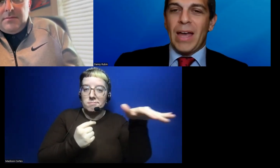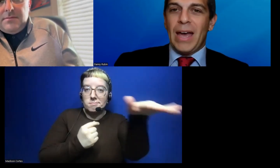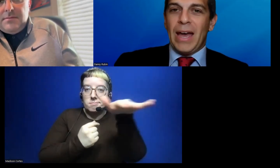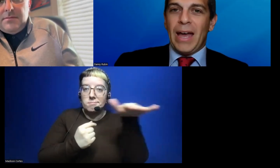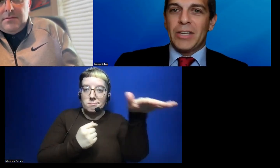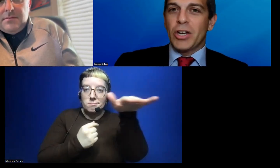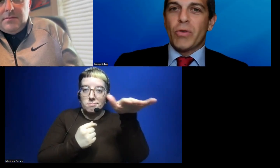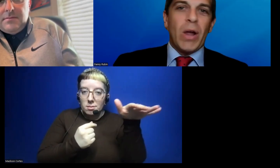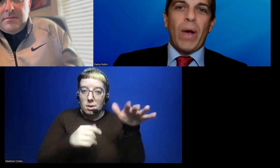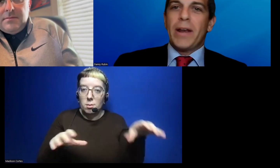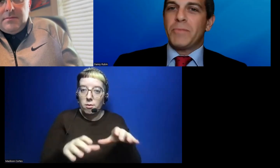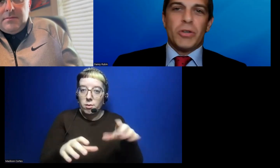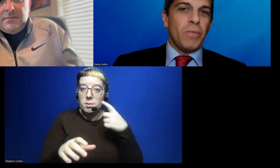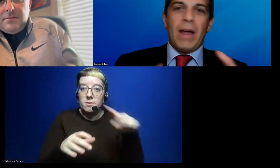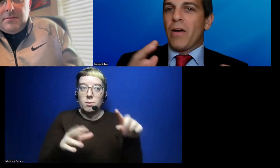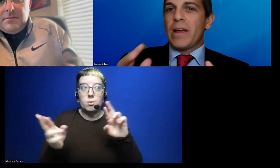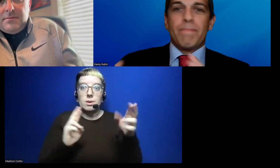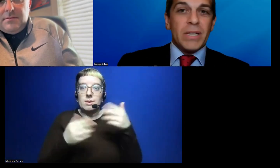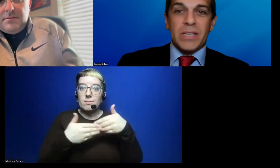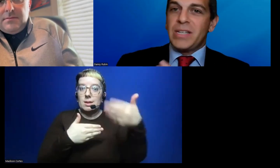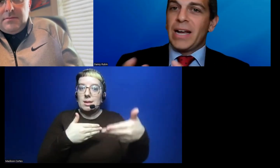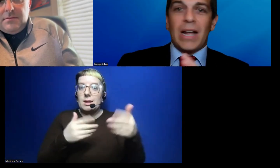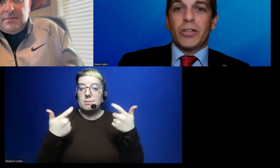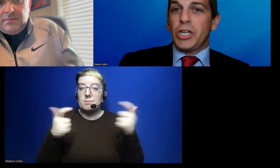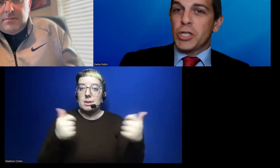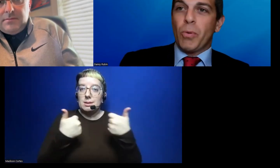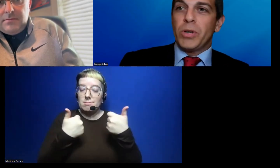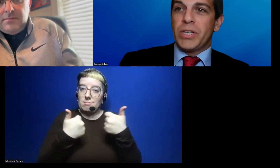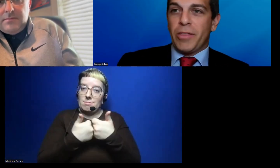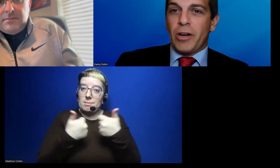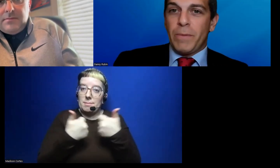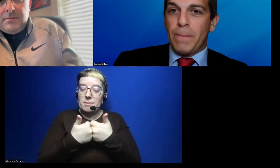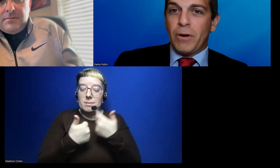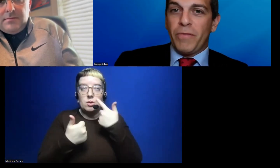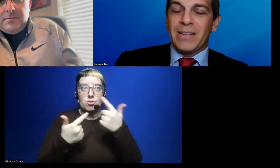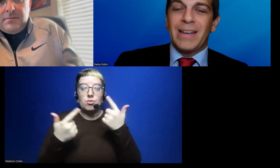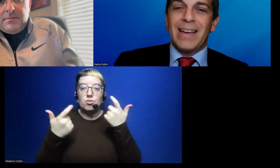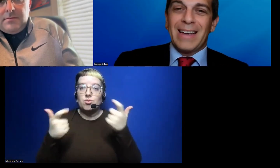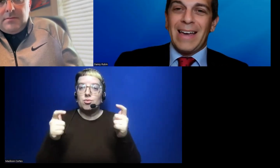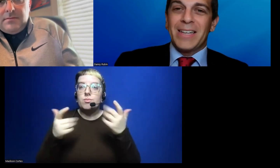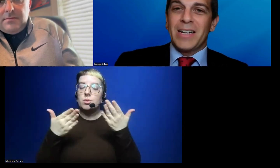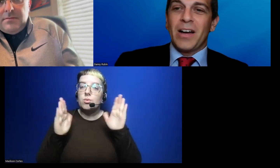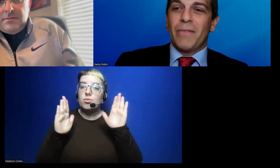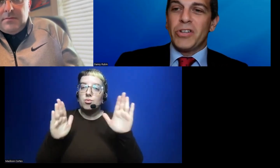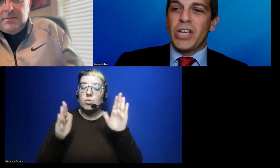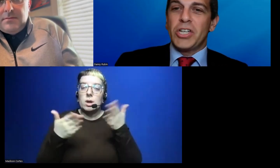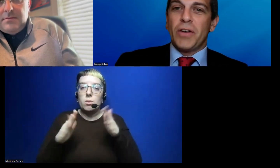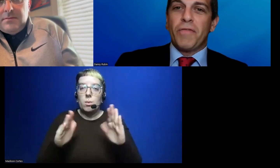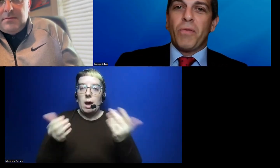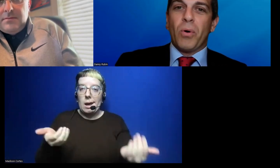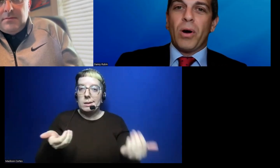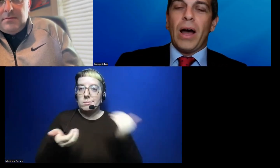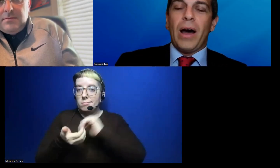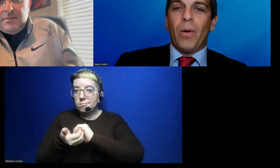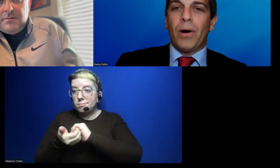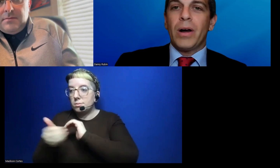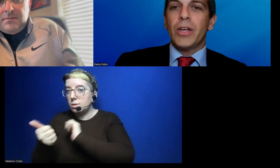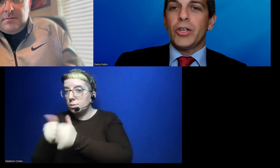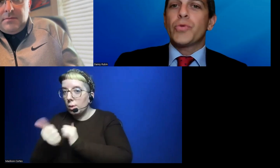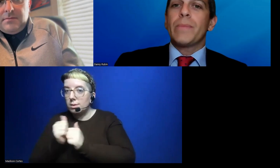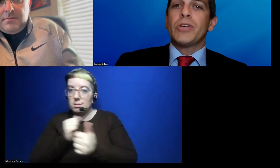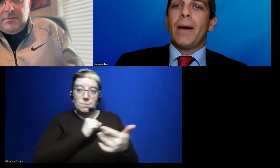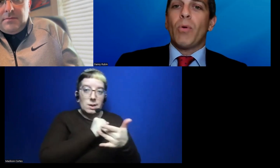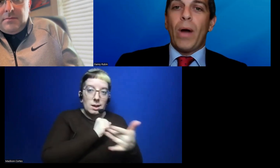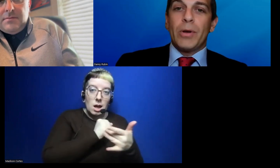game. And it's a great way to marry business, technology, and sports. And I thought it'd be a perfect guest and conversation for